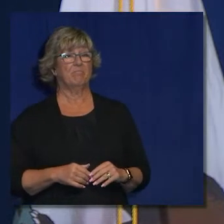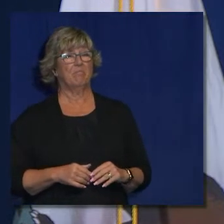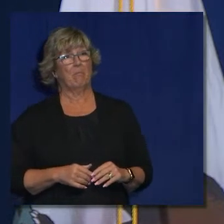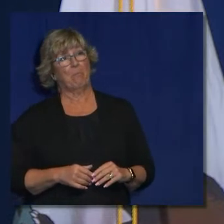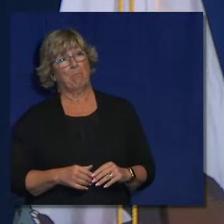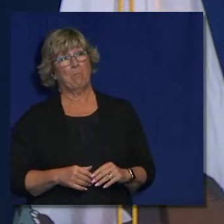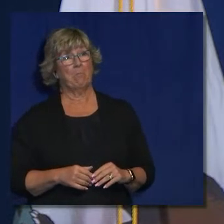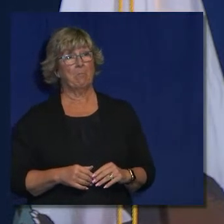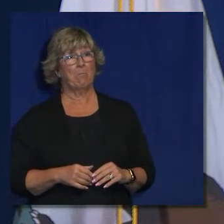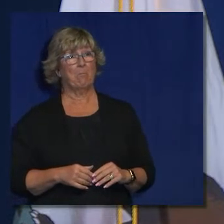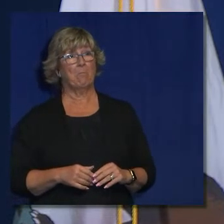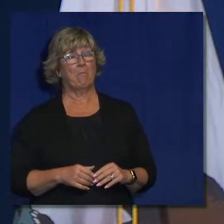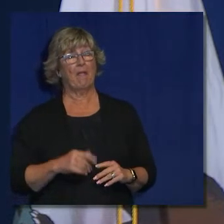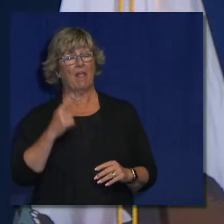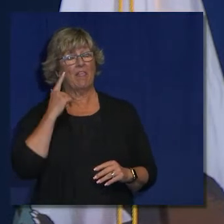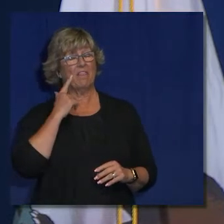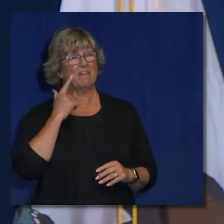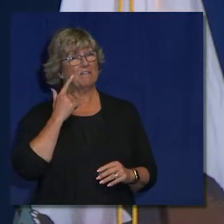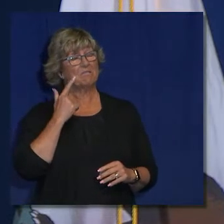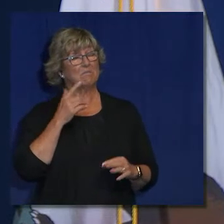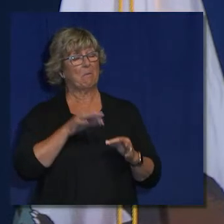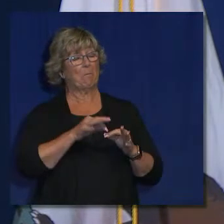bad thing that it's stalling.